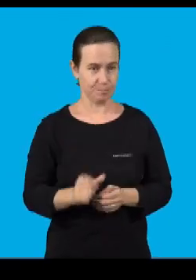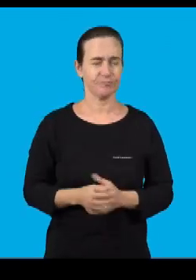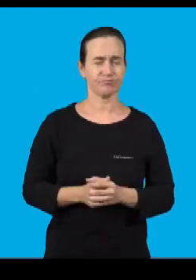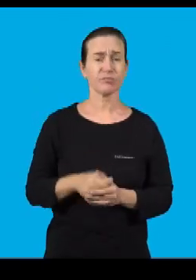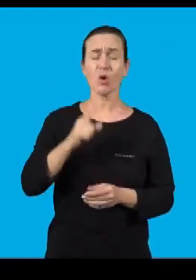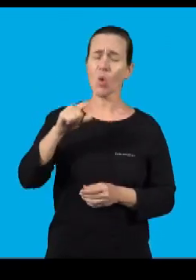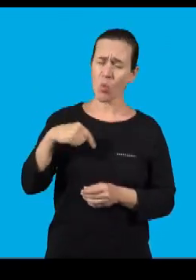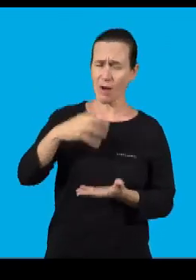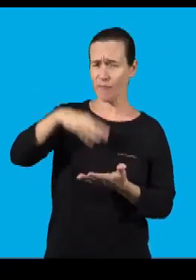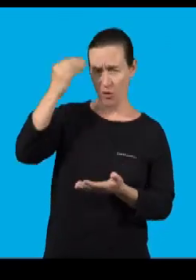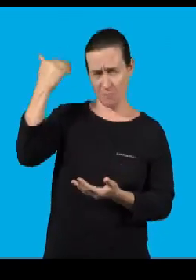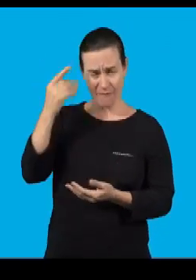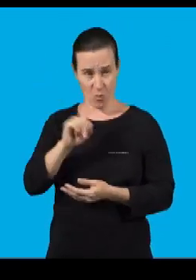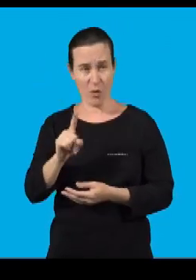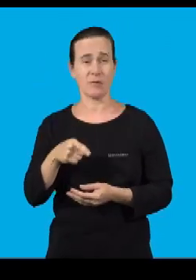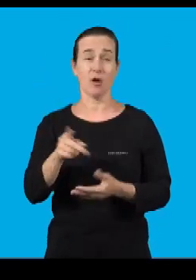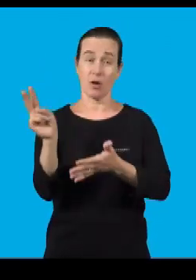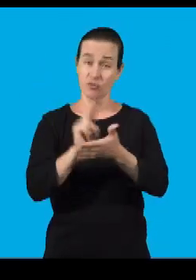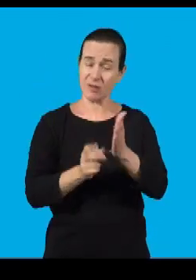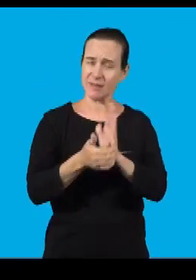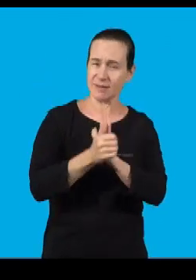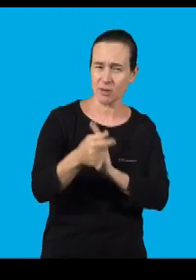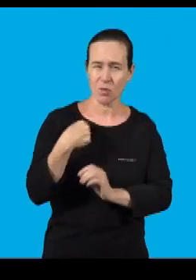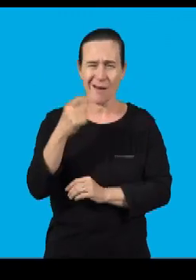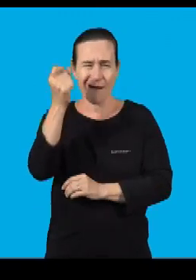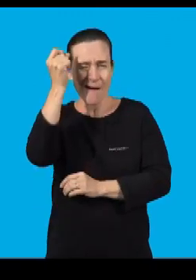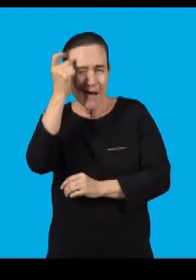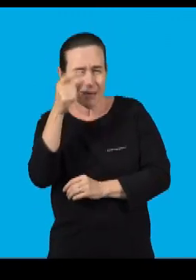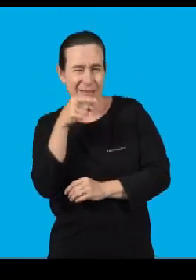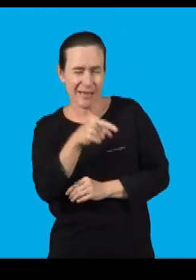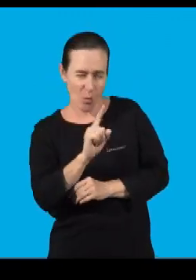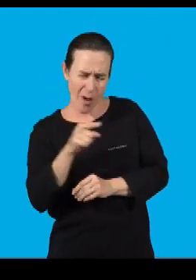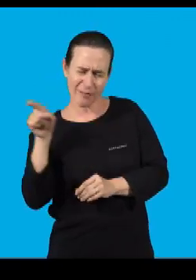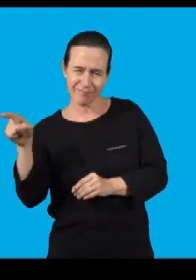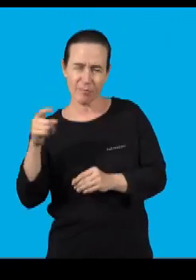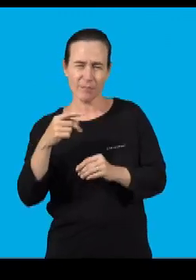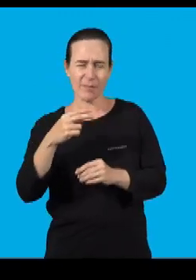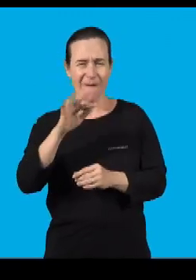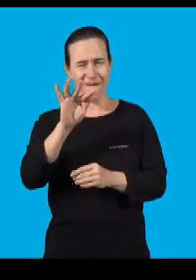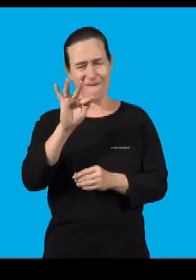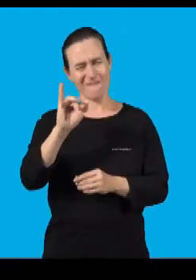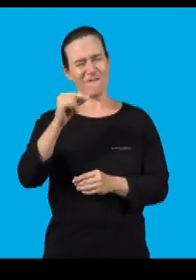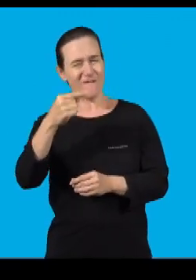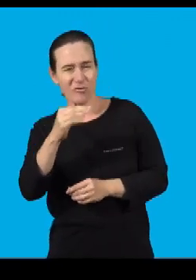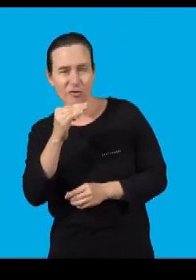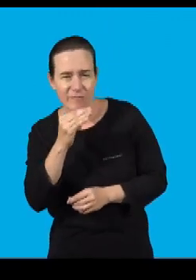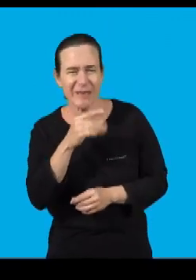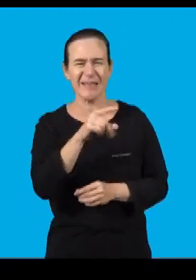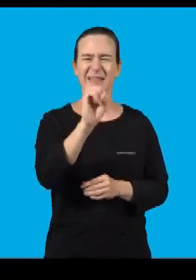From our previous knowledge, what do we need to know? Reading skills to understand the symbols, the figurative as well as